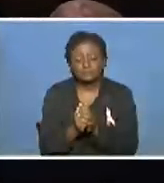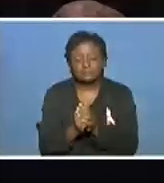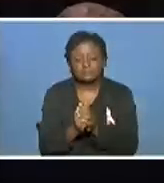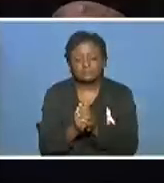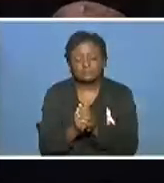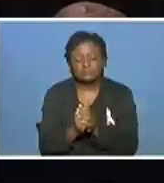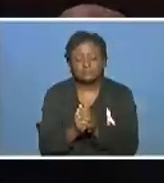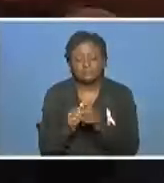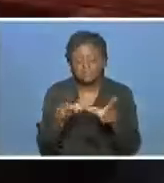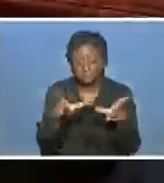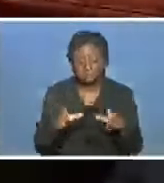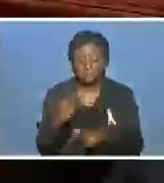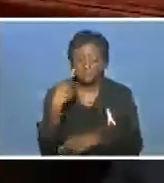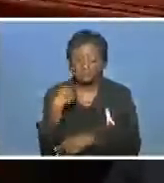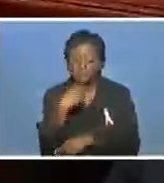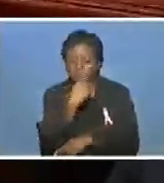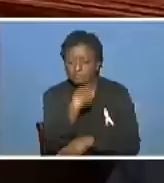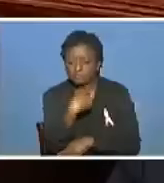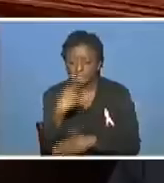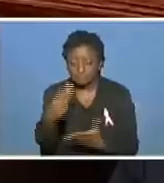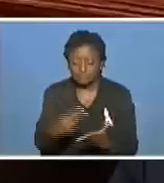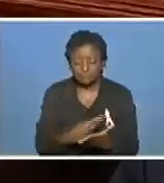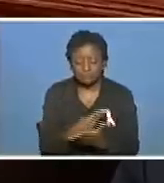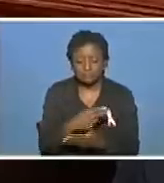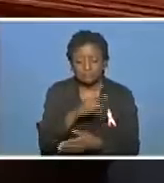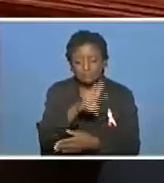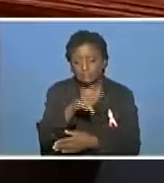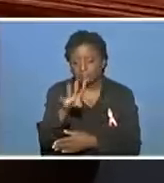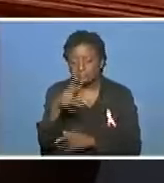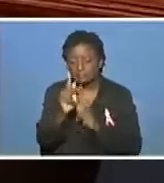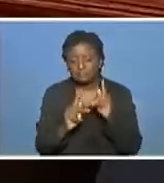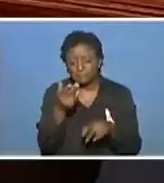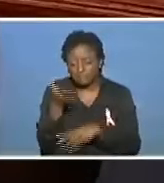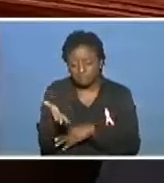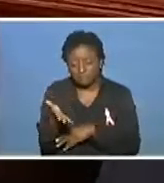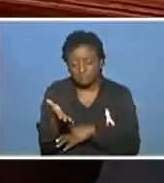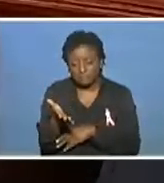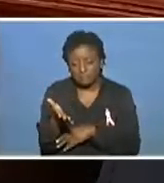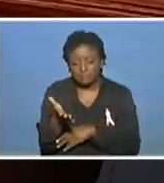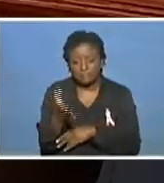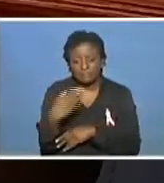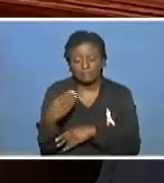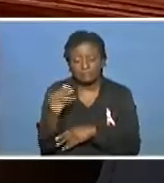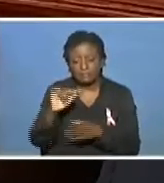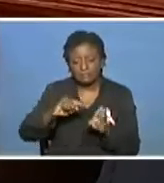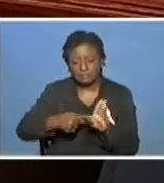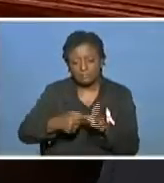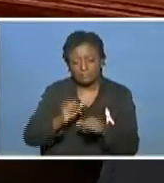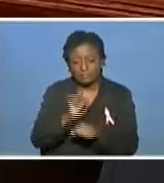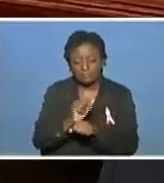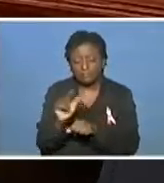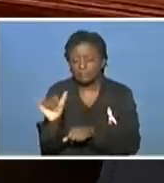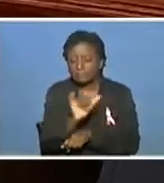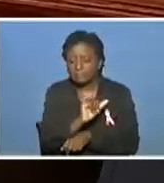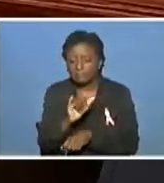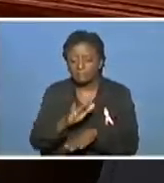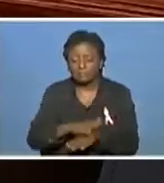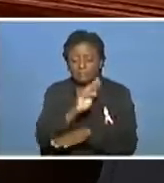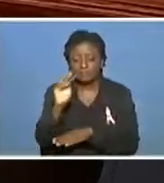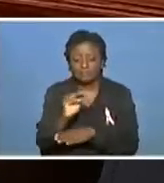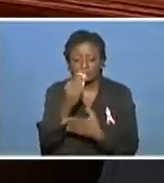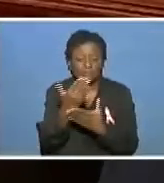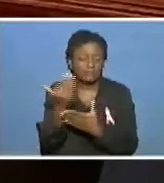A local restaurant hired 44 persons on the spot, and they began work also on Monday gone.